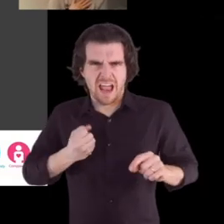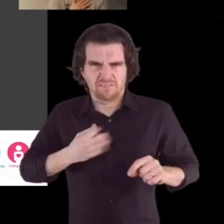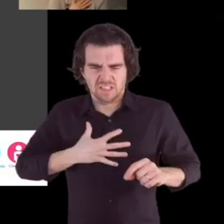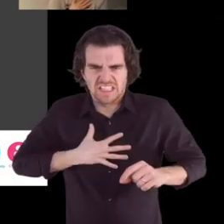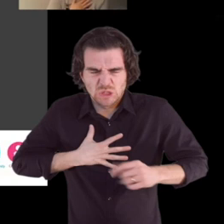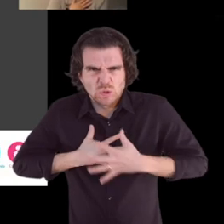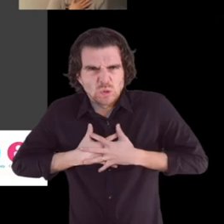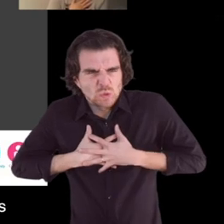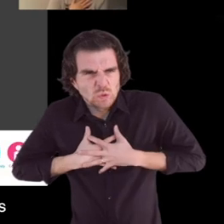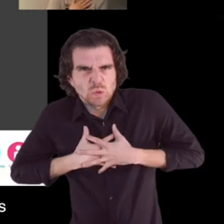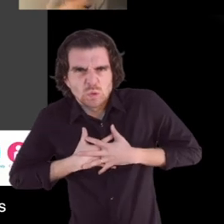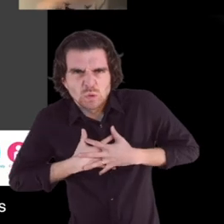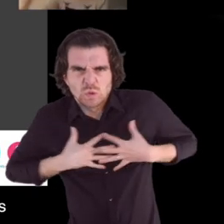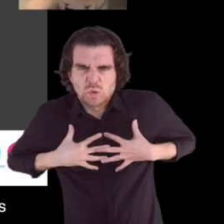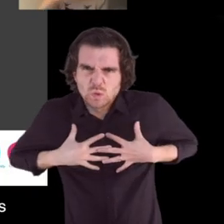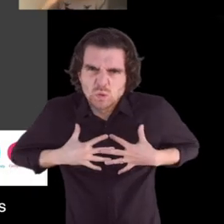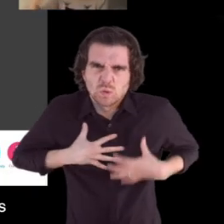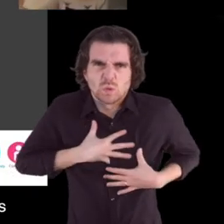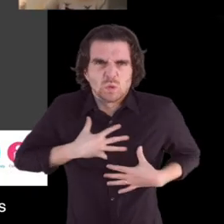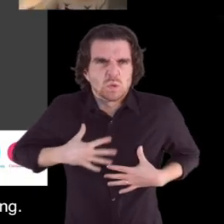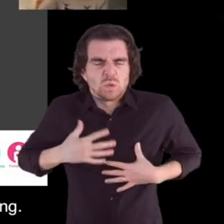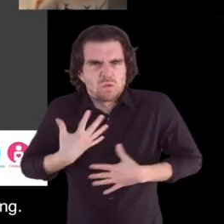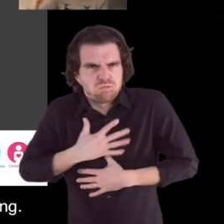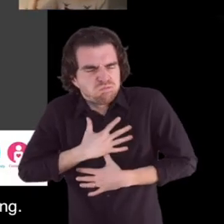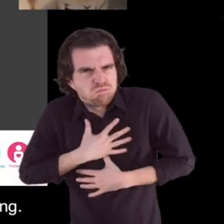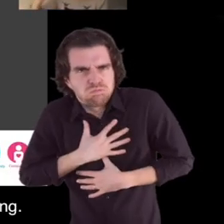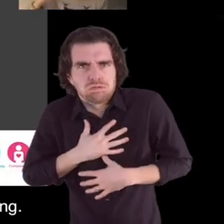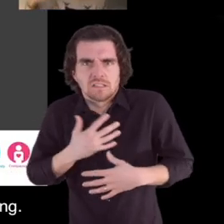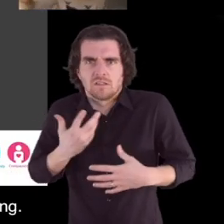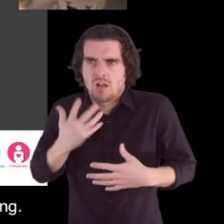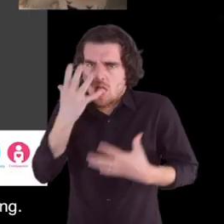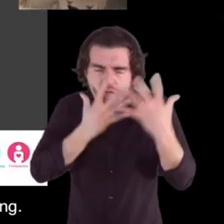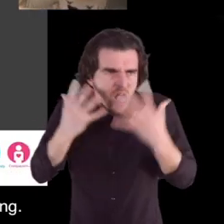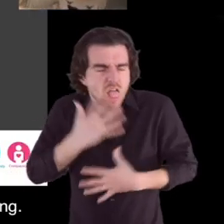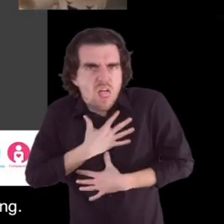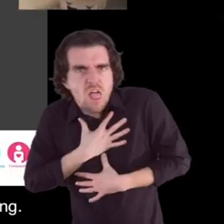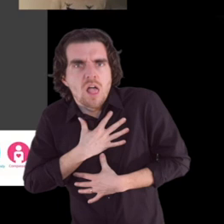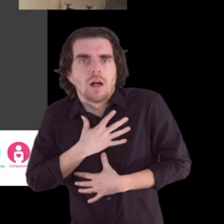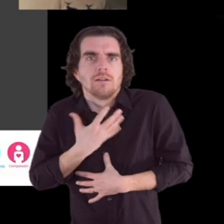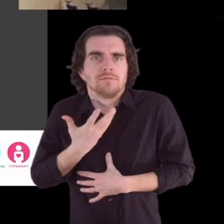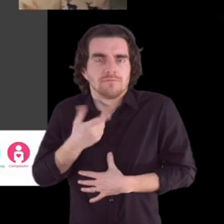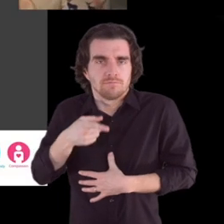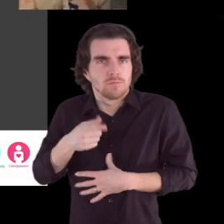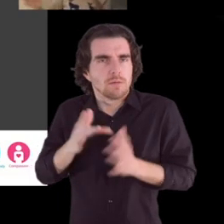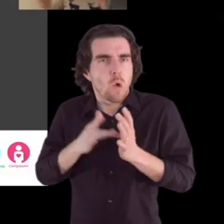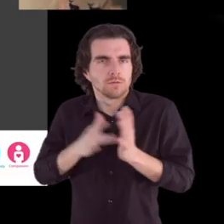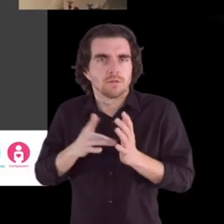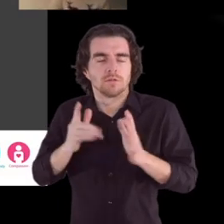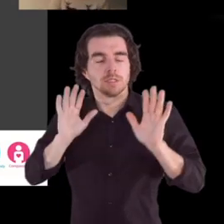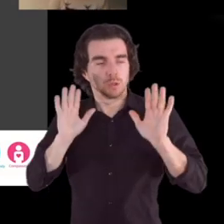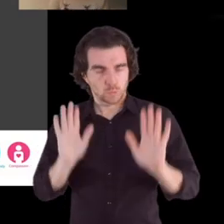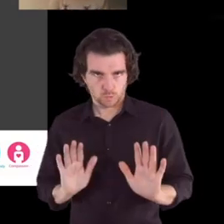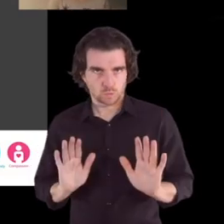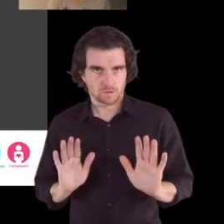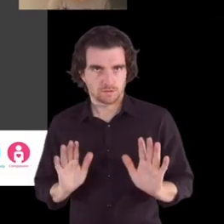was imagining, you know, mass graves and funerals and my family's really catastrophizing. And it was really important that I brought myself back to the here